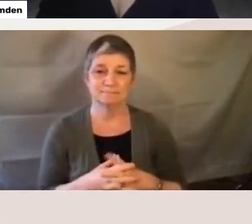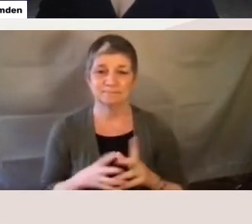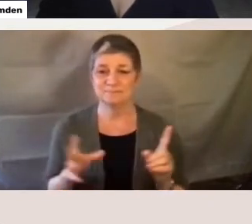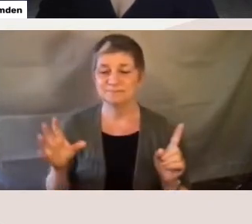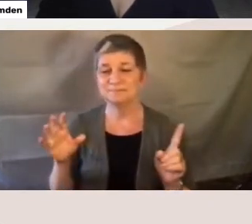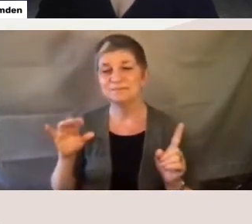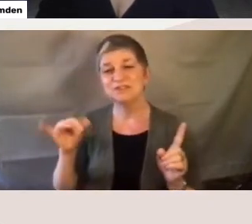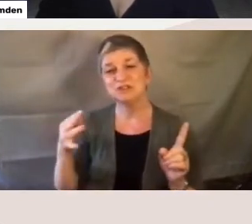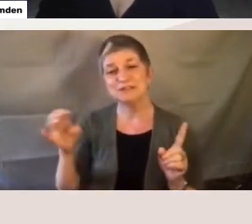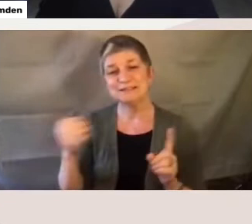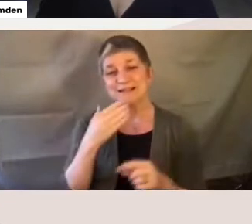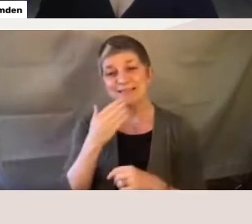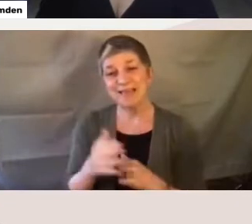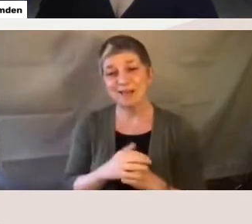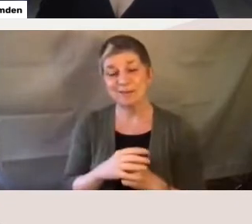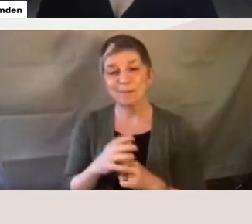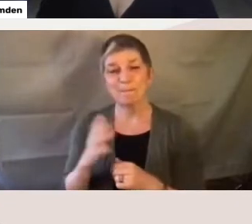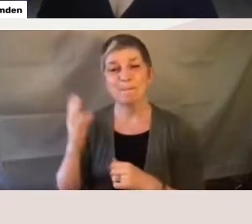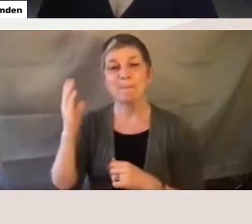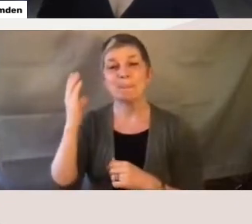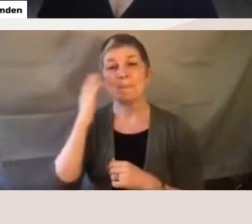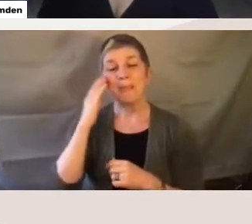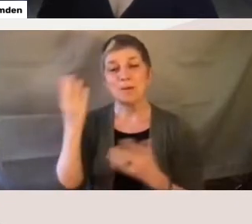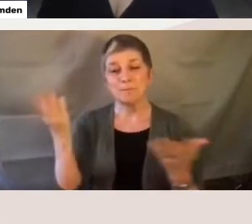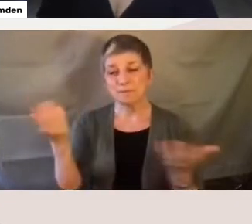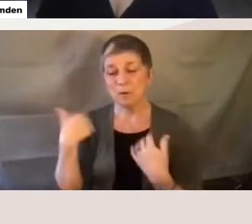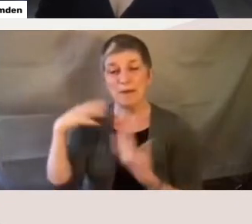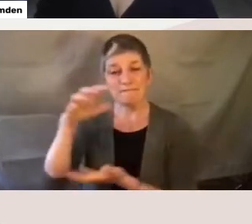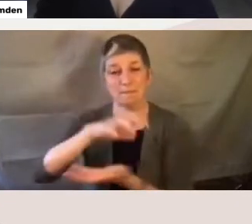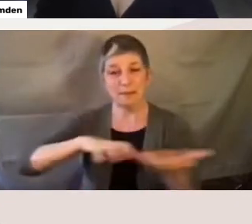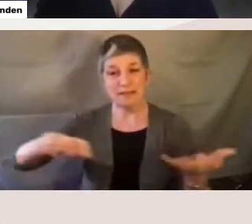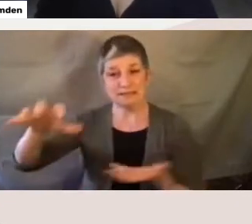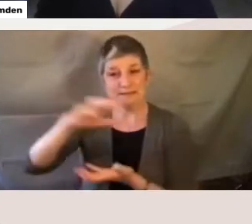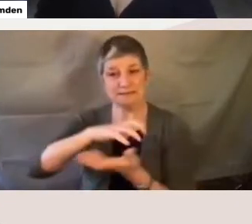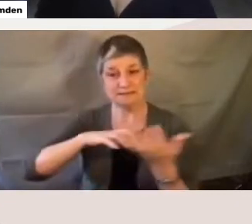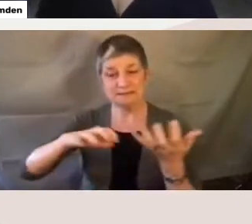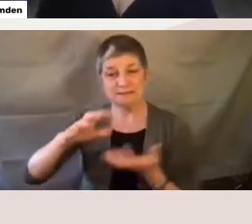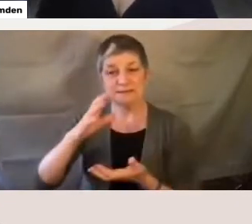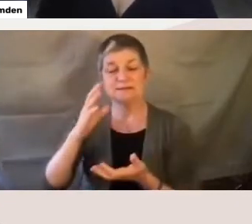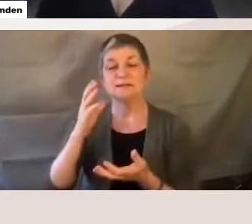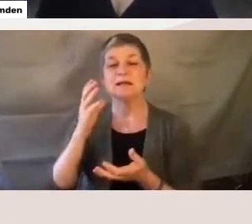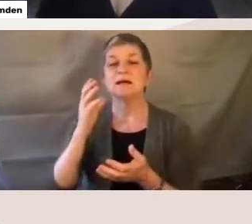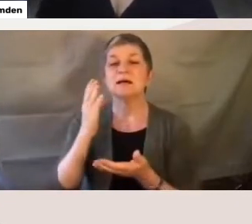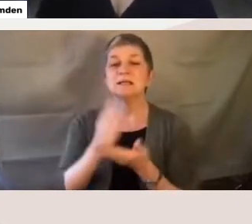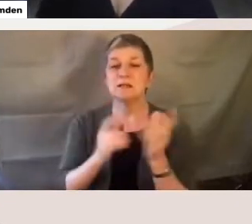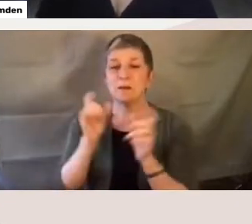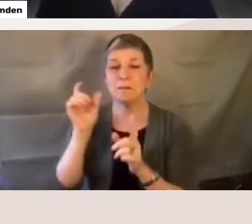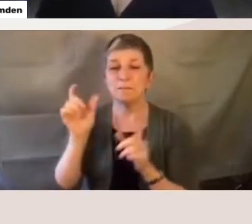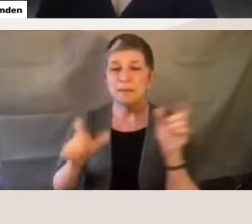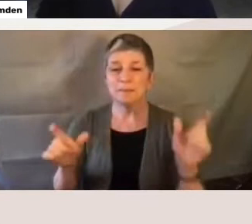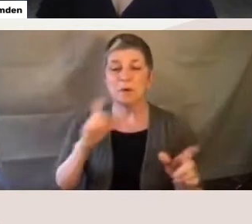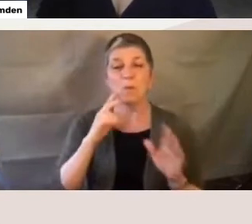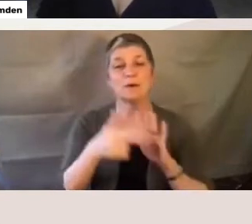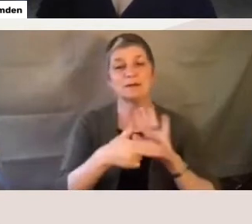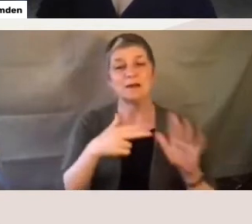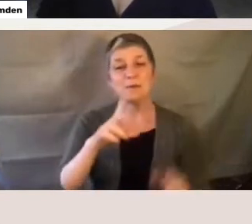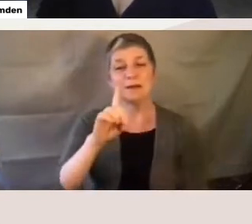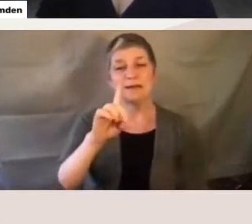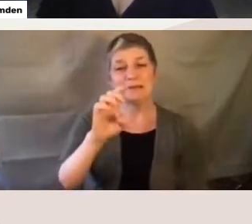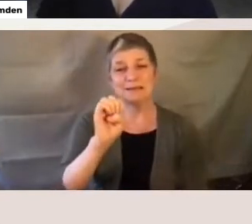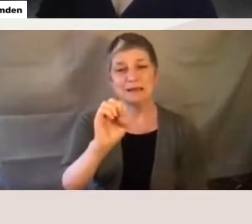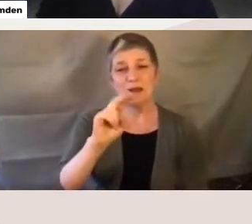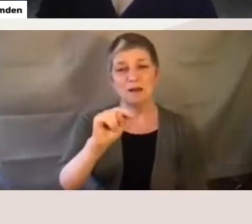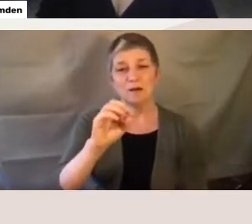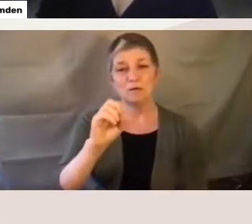Thank you. So I know we have a mix here of people who were diagnosed with de novo metastatic breast cancer from the